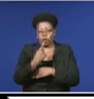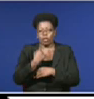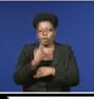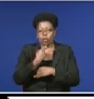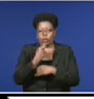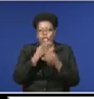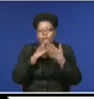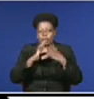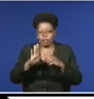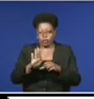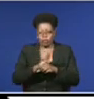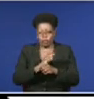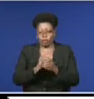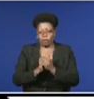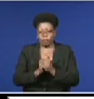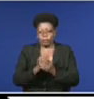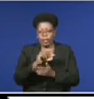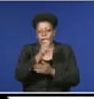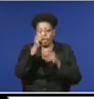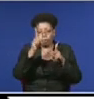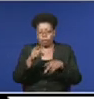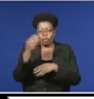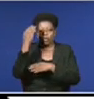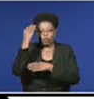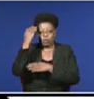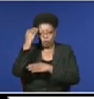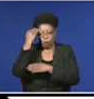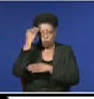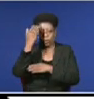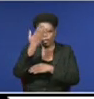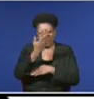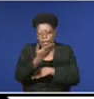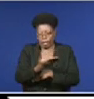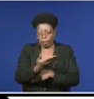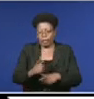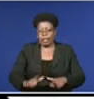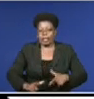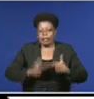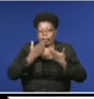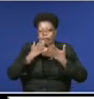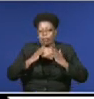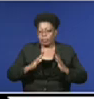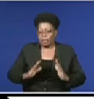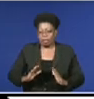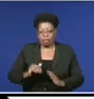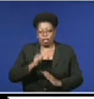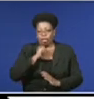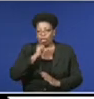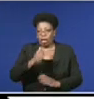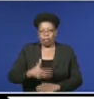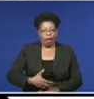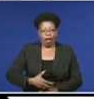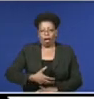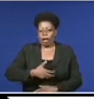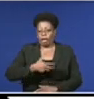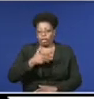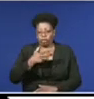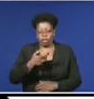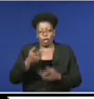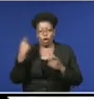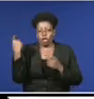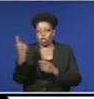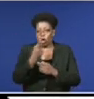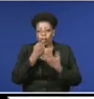peaceful. Anybody that knows him knows that he's a man that has always lived in peace, always, never raised his voice. Always try